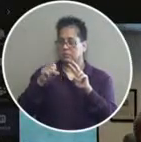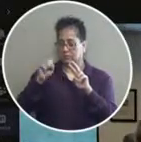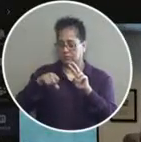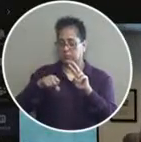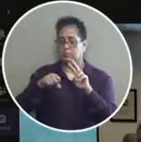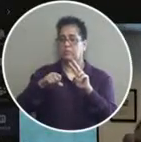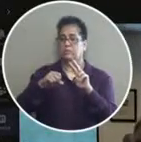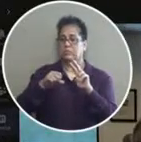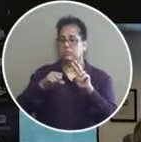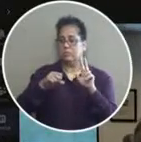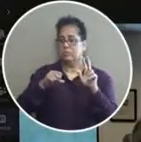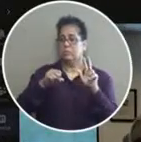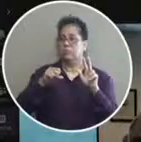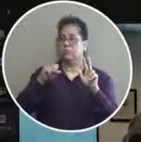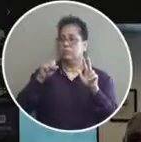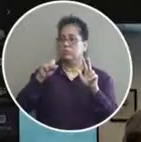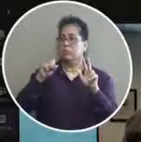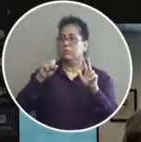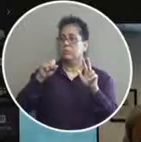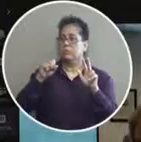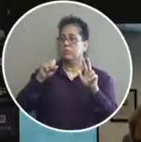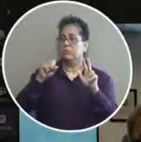Aye. Hernandez.